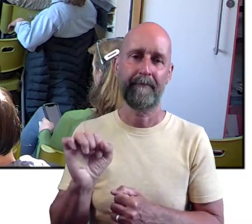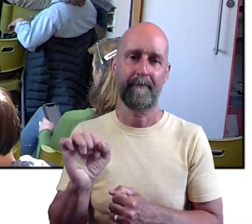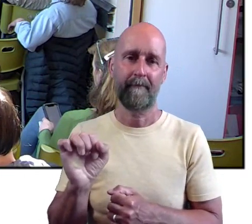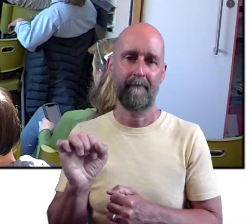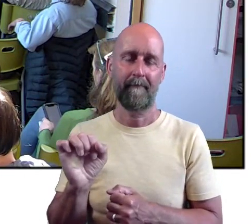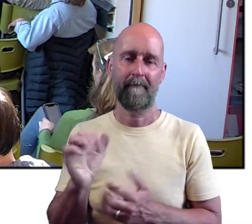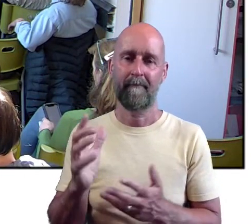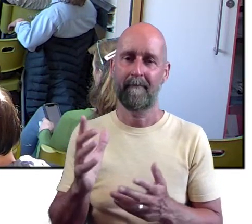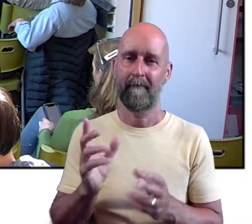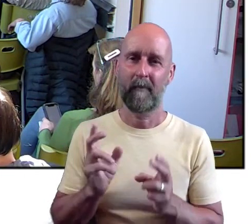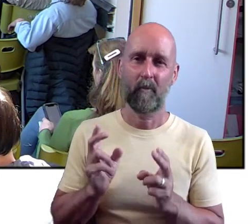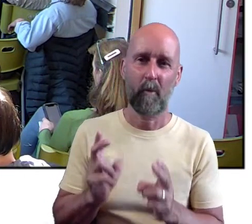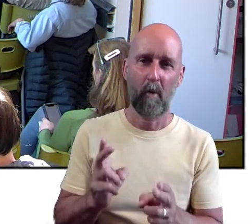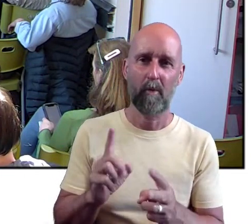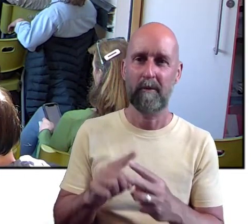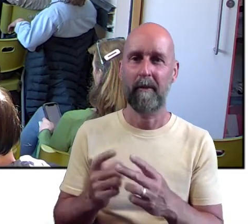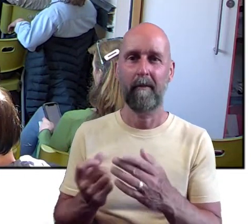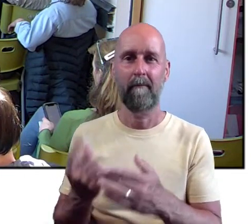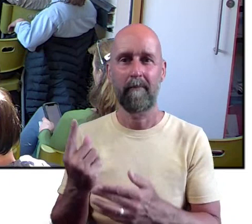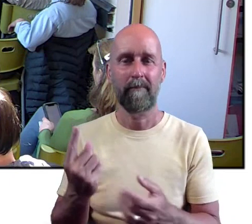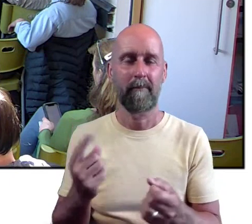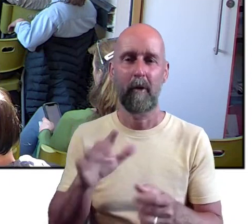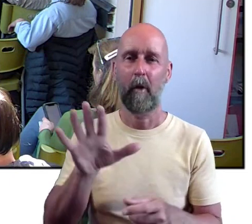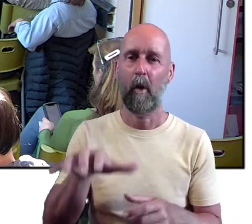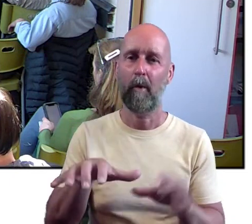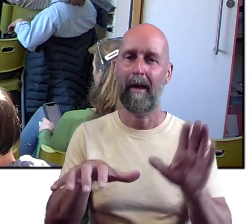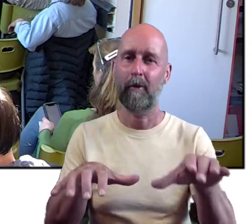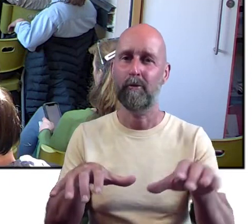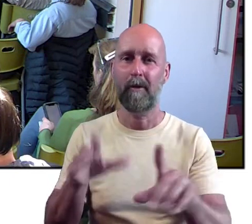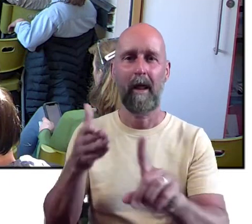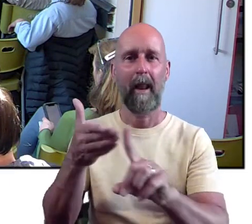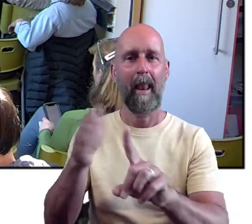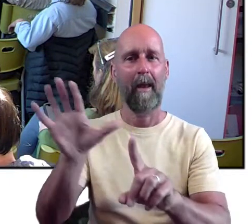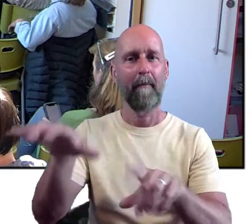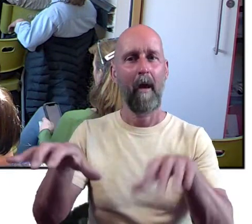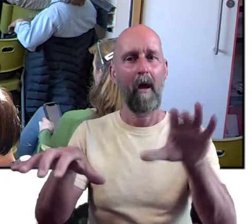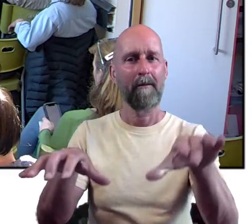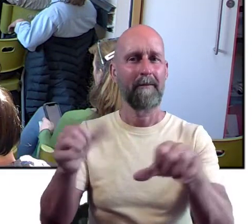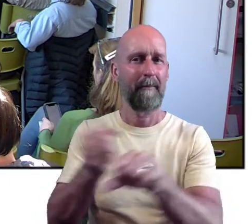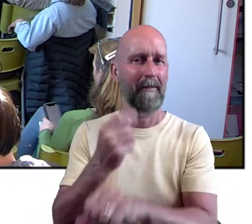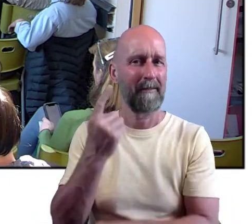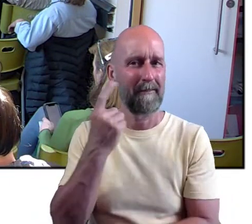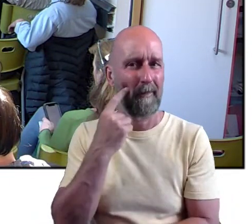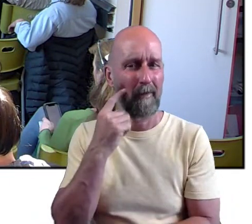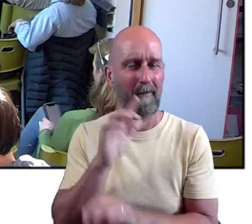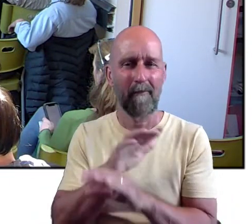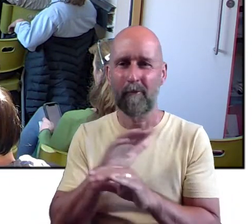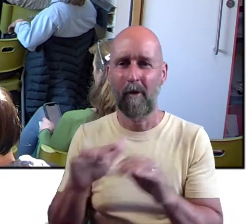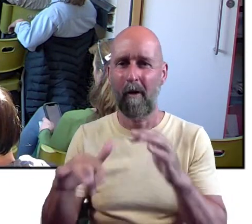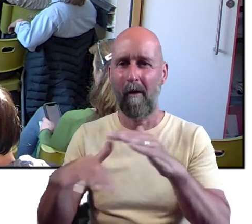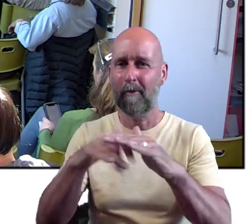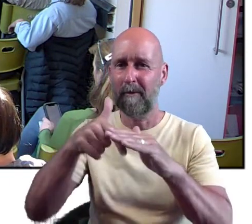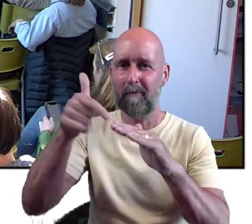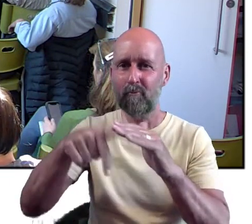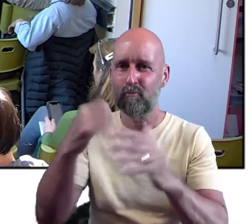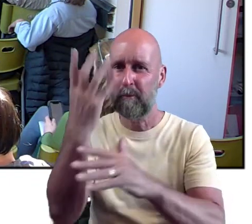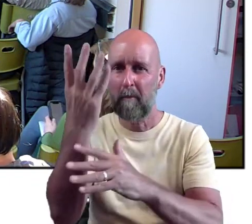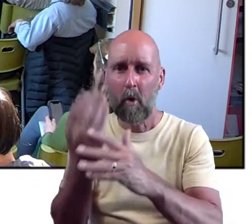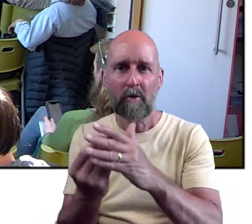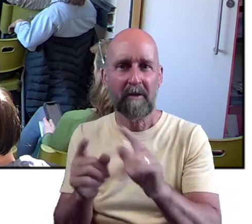occasional, Right, yes. occasional landmarks, but it's not so immersive in the way that you were